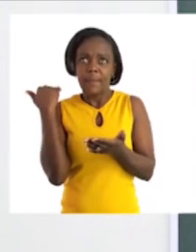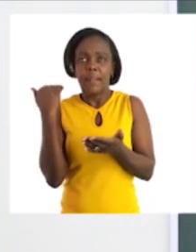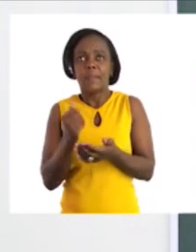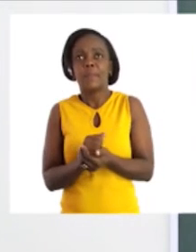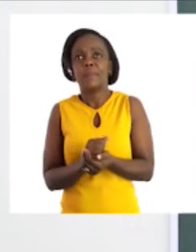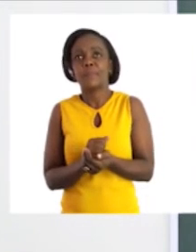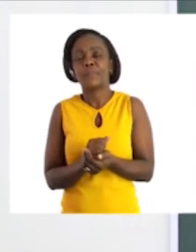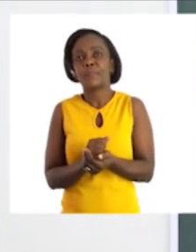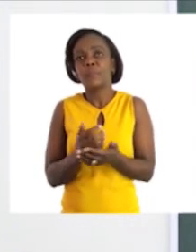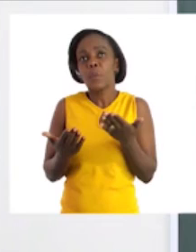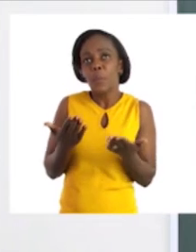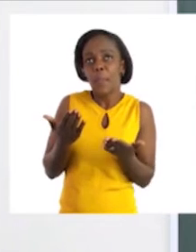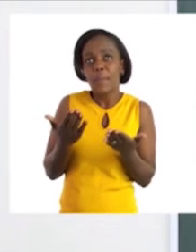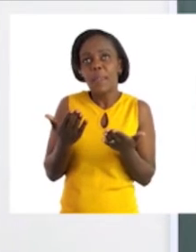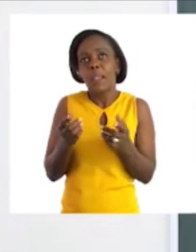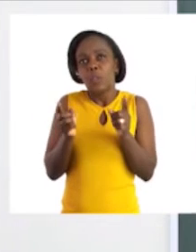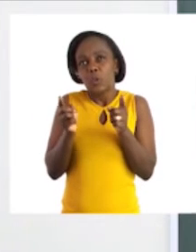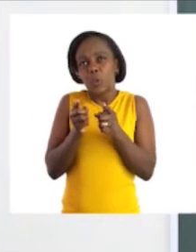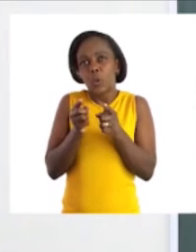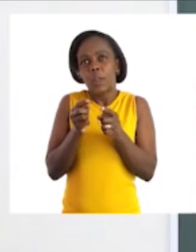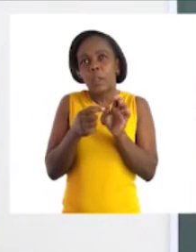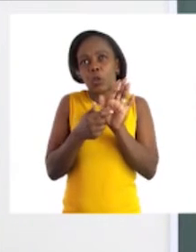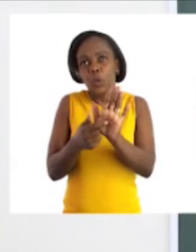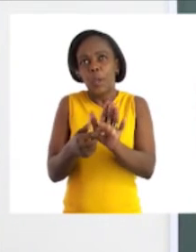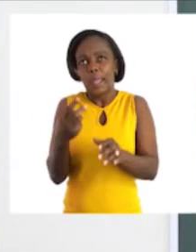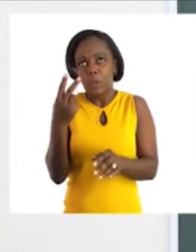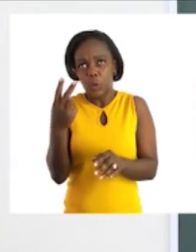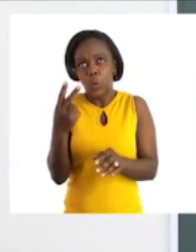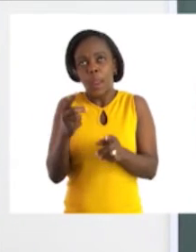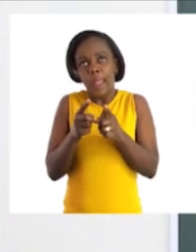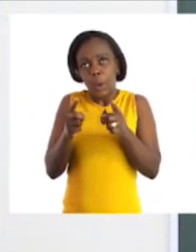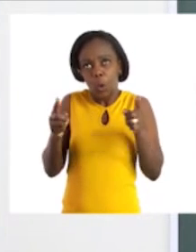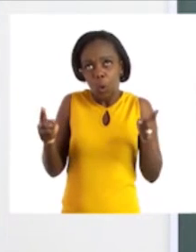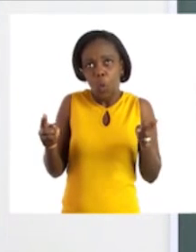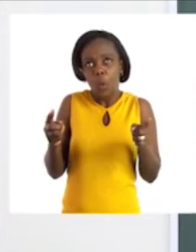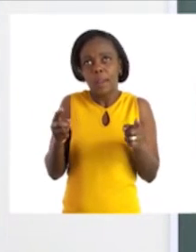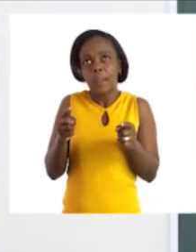on the 2 and then the long one is on the 3. We say